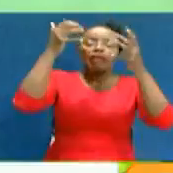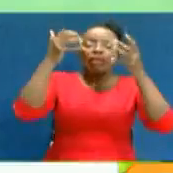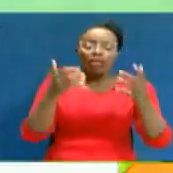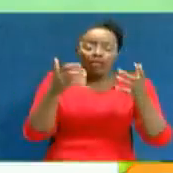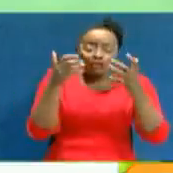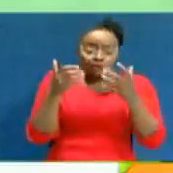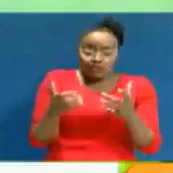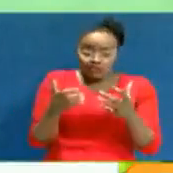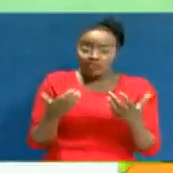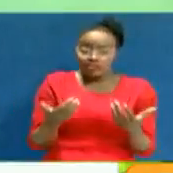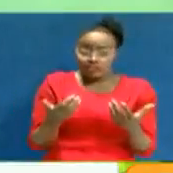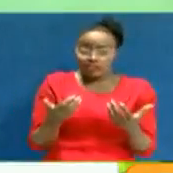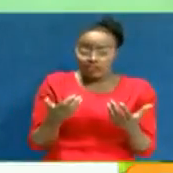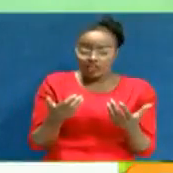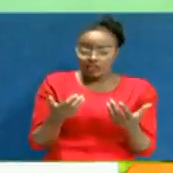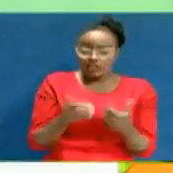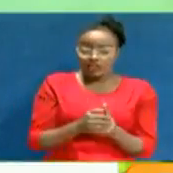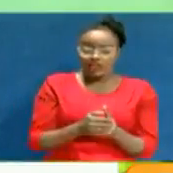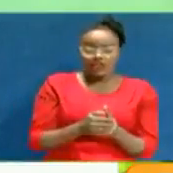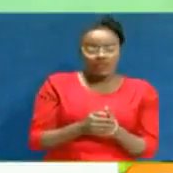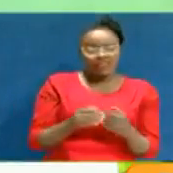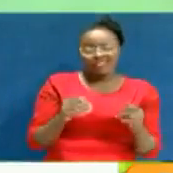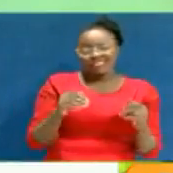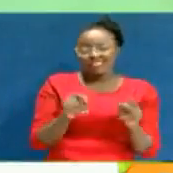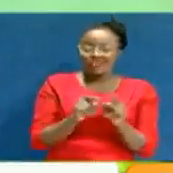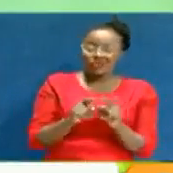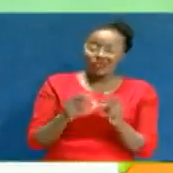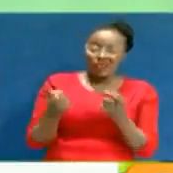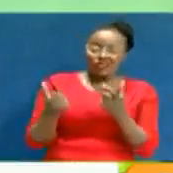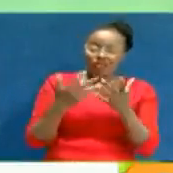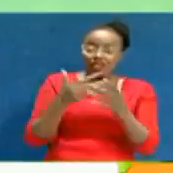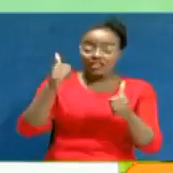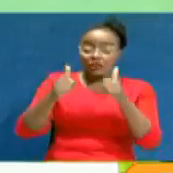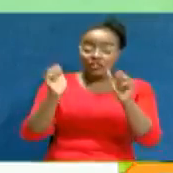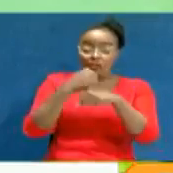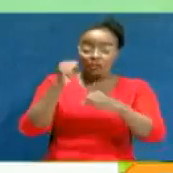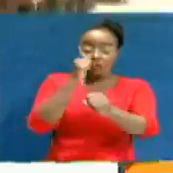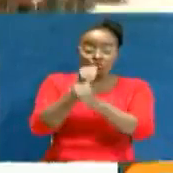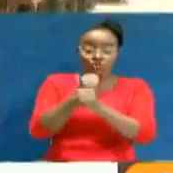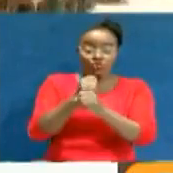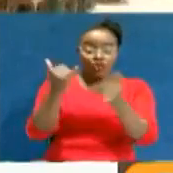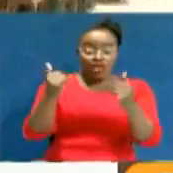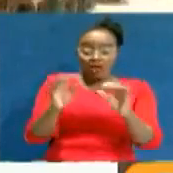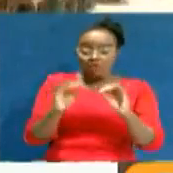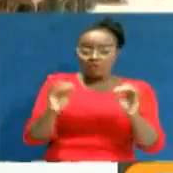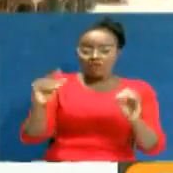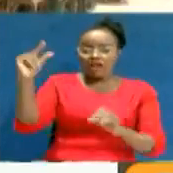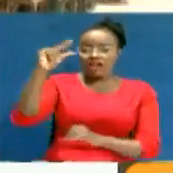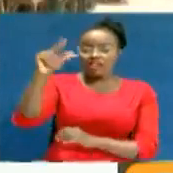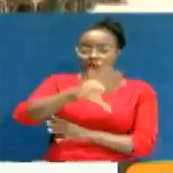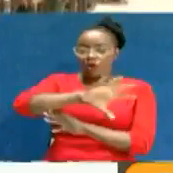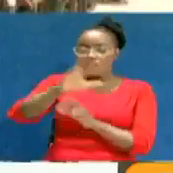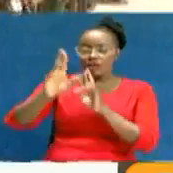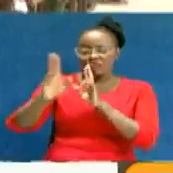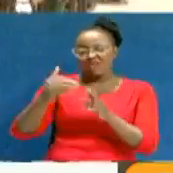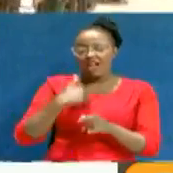sick, with oxygen, very low oxygen concentrations, which we cannot be able to do anything for them. Garissa County reports an